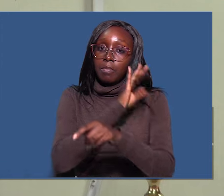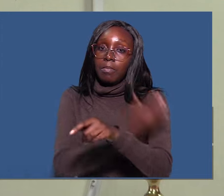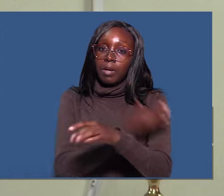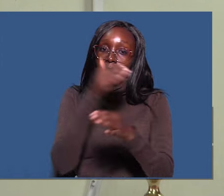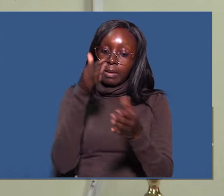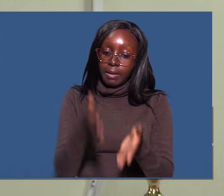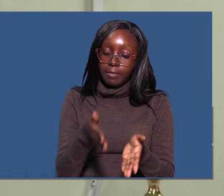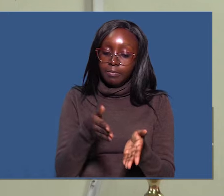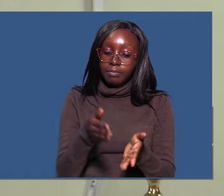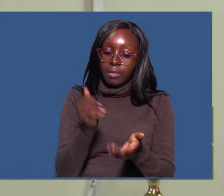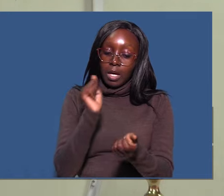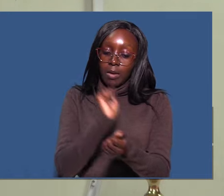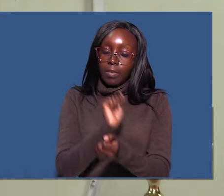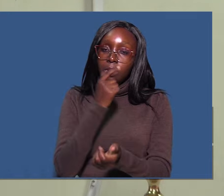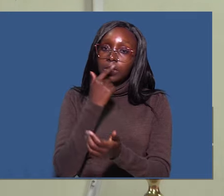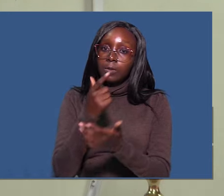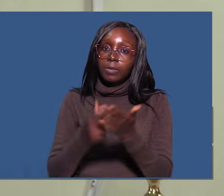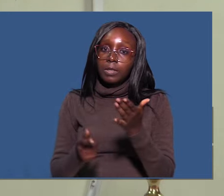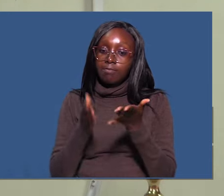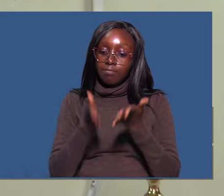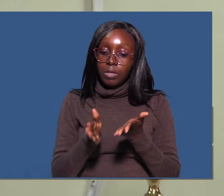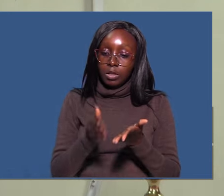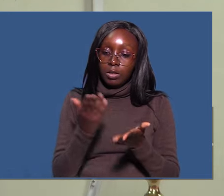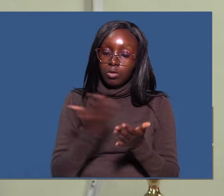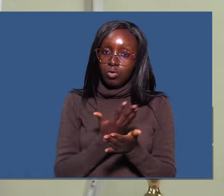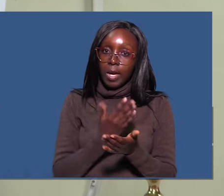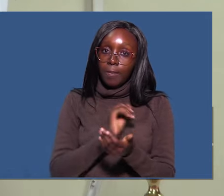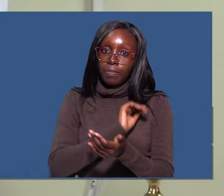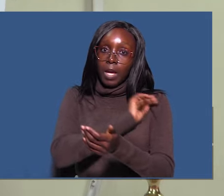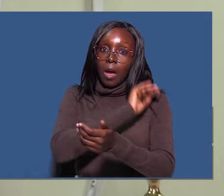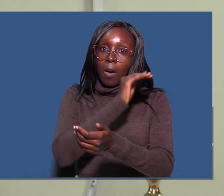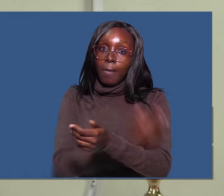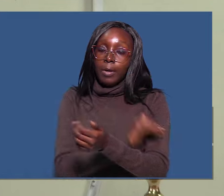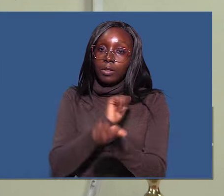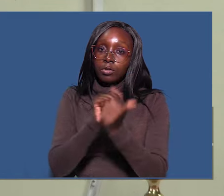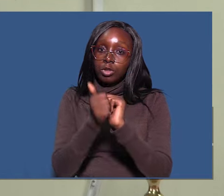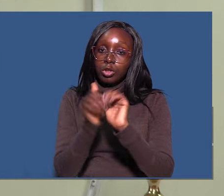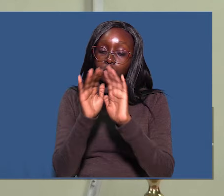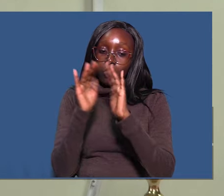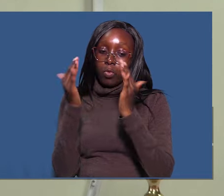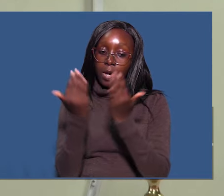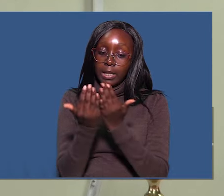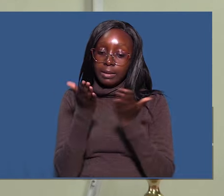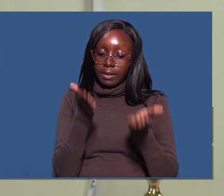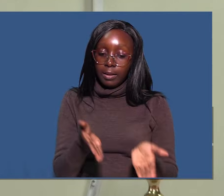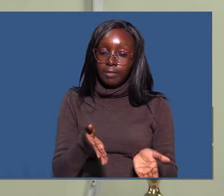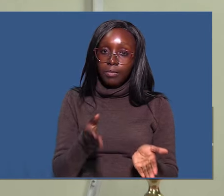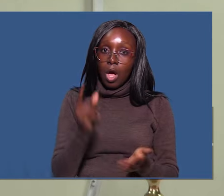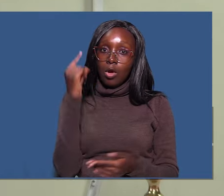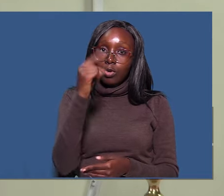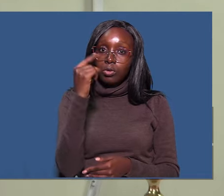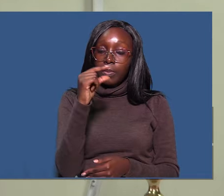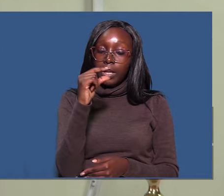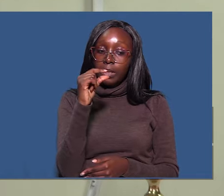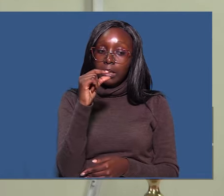Paul says, this is where the power to change the world is. The gospel is the means